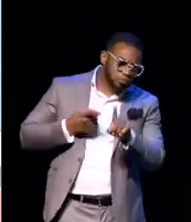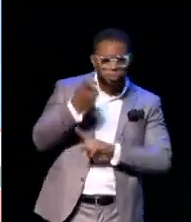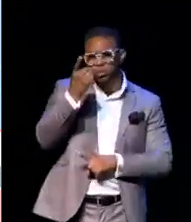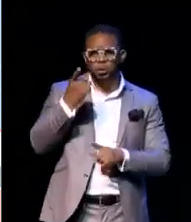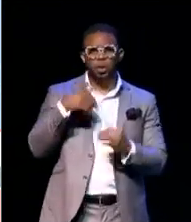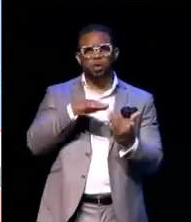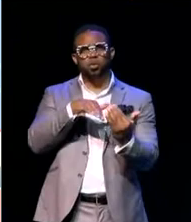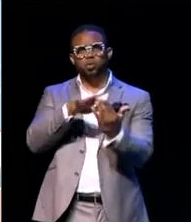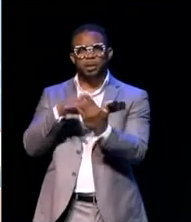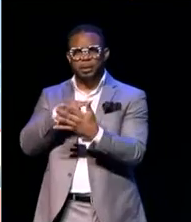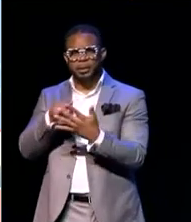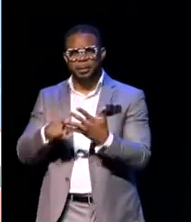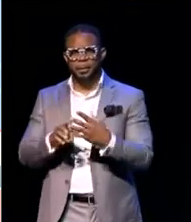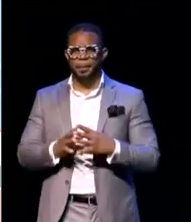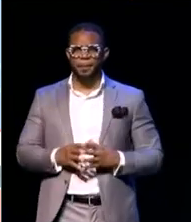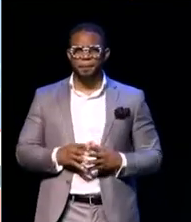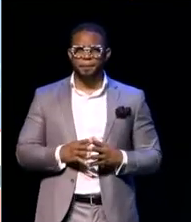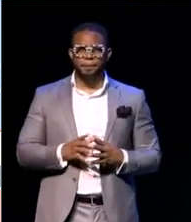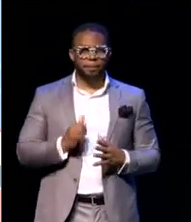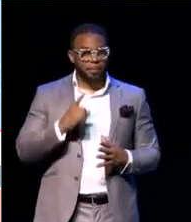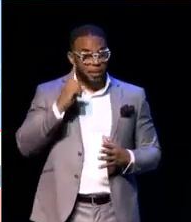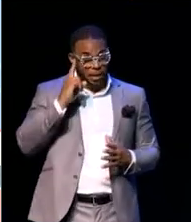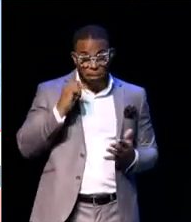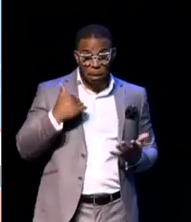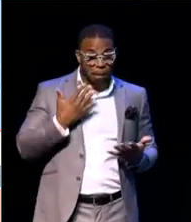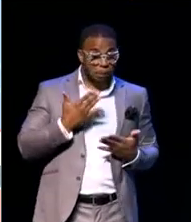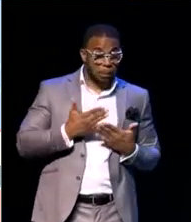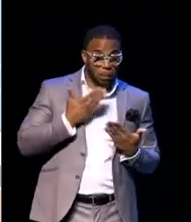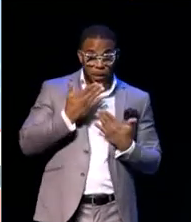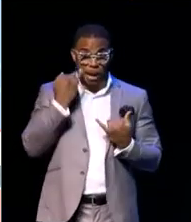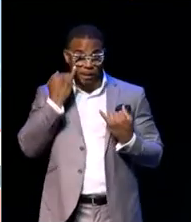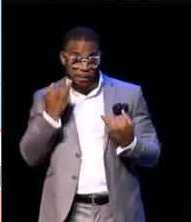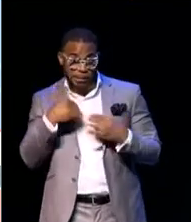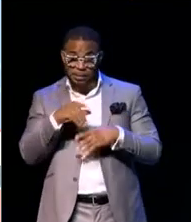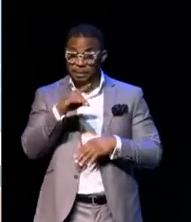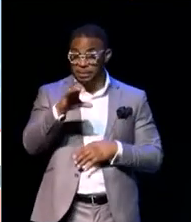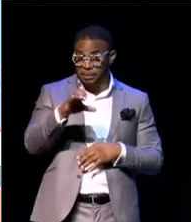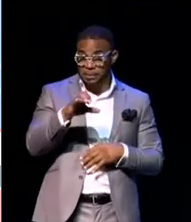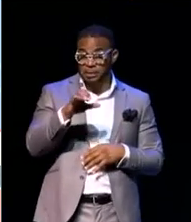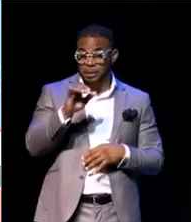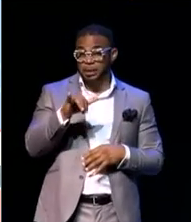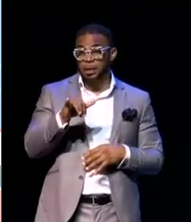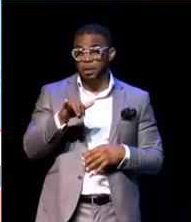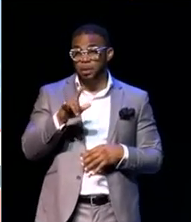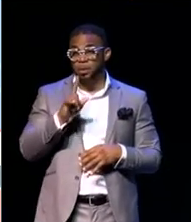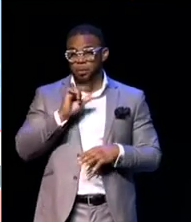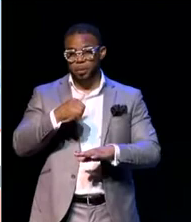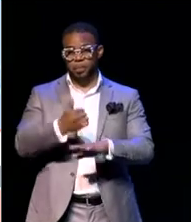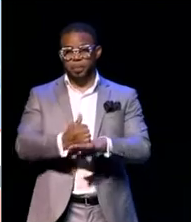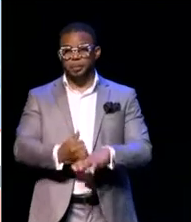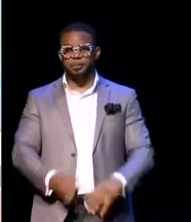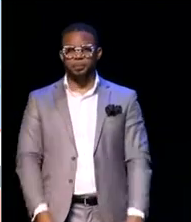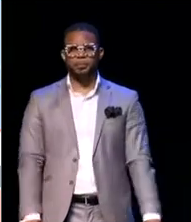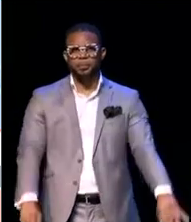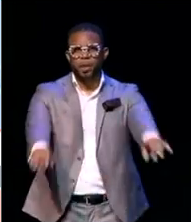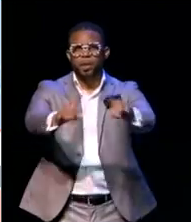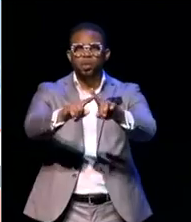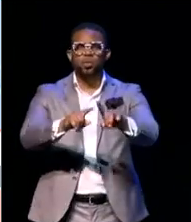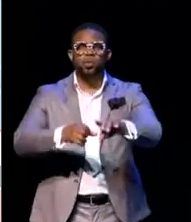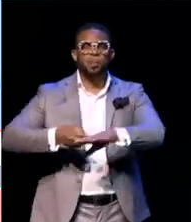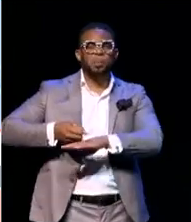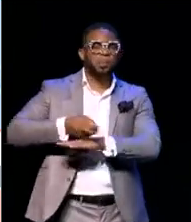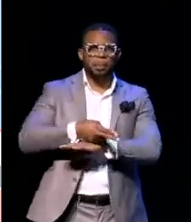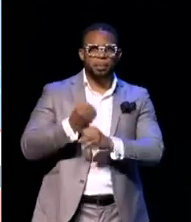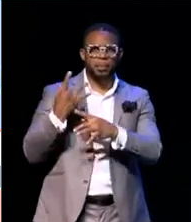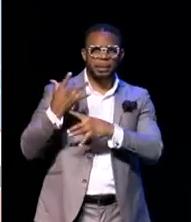also addressing them. We think we have some good ideas in D.C. that we're putting in place to